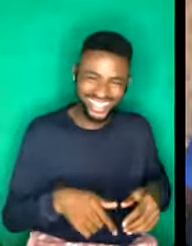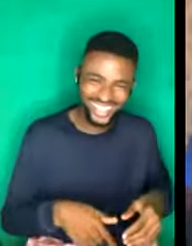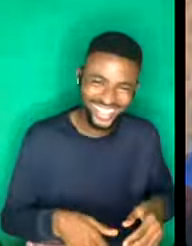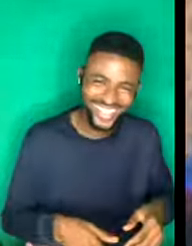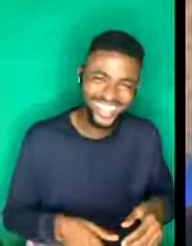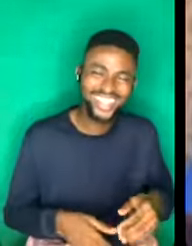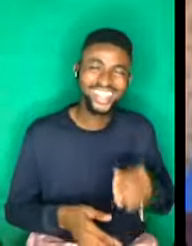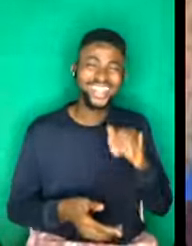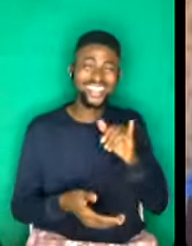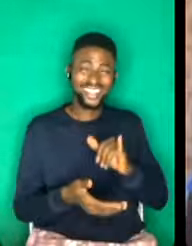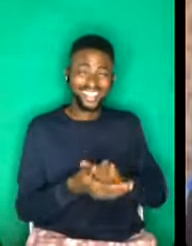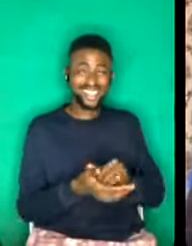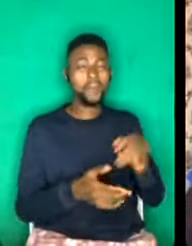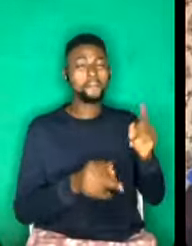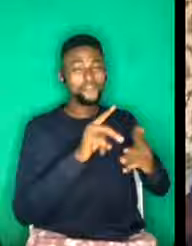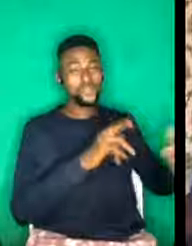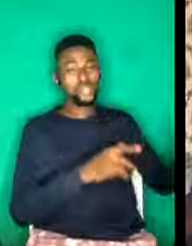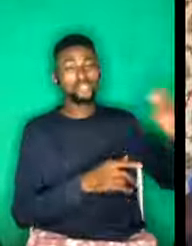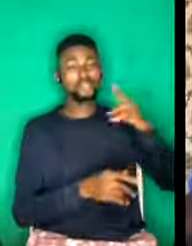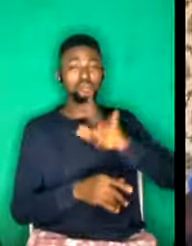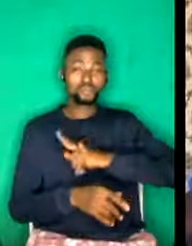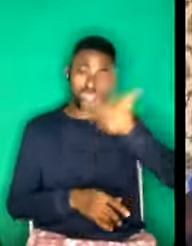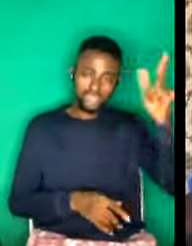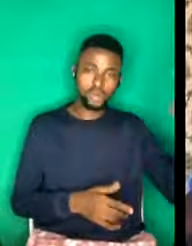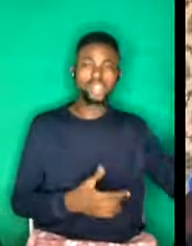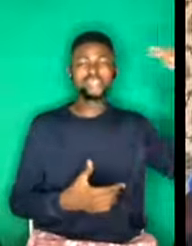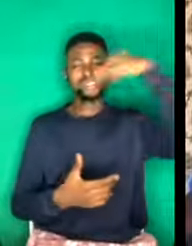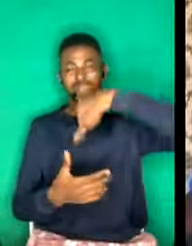Ilela was Yoko.